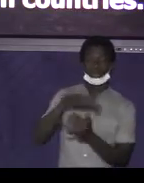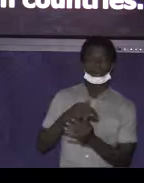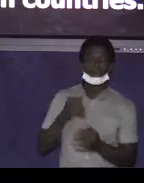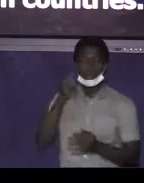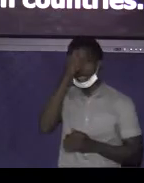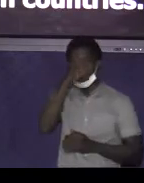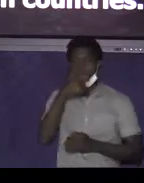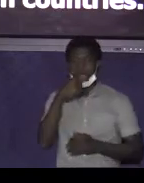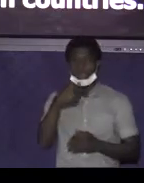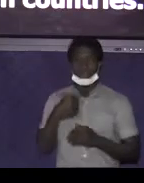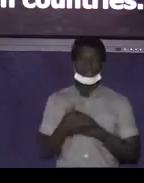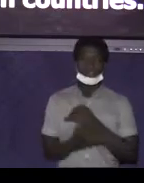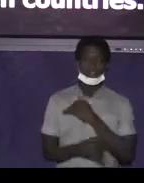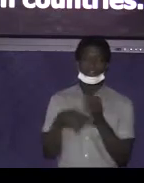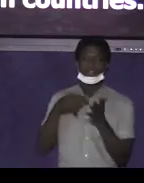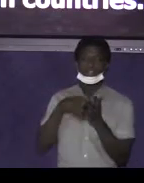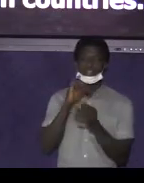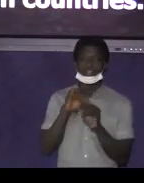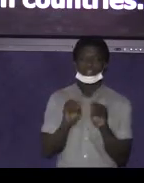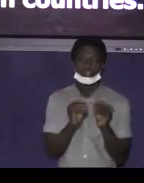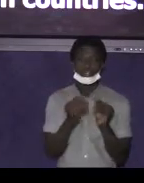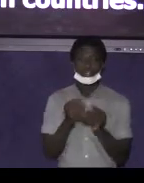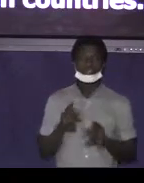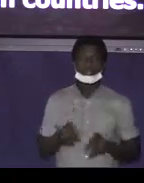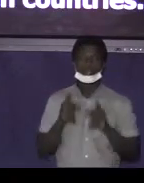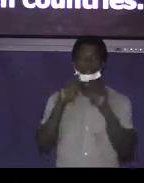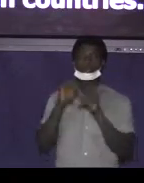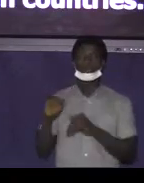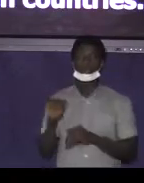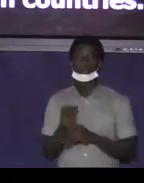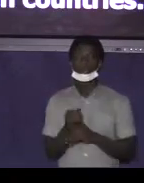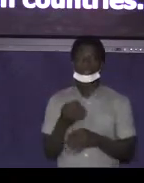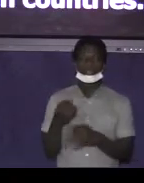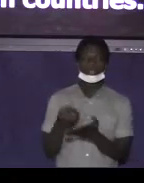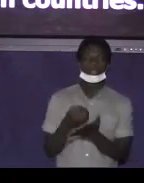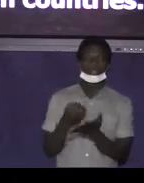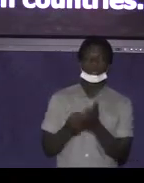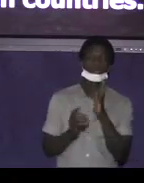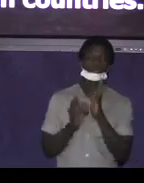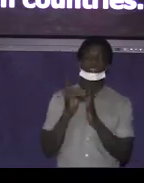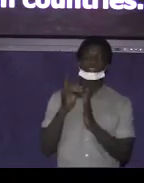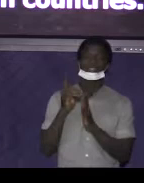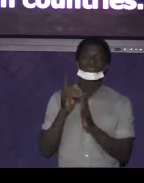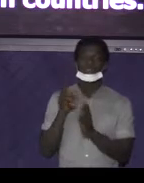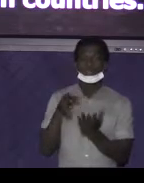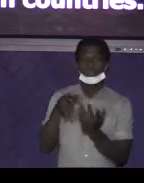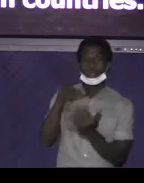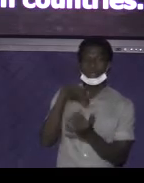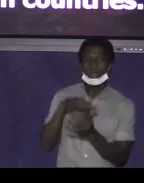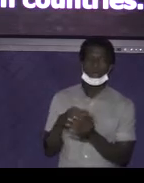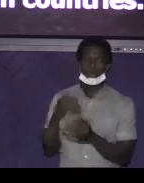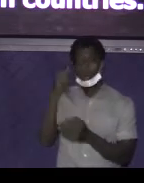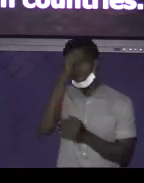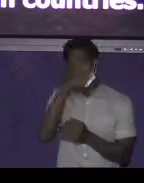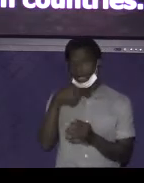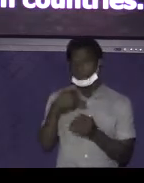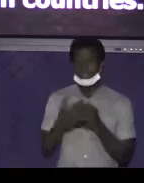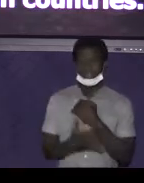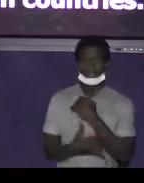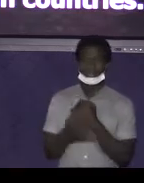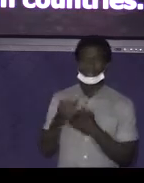African countries. This is an organization promoting economic development among